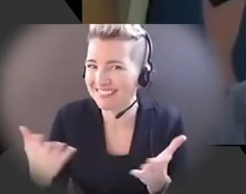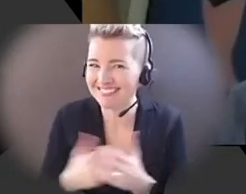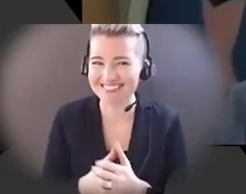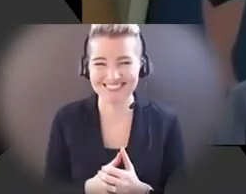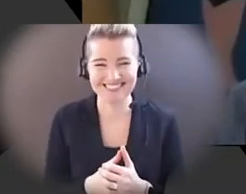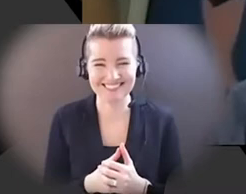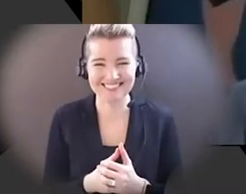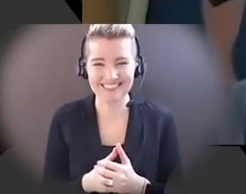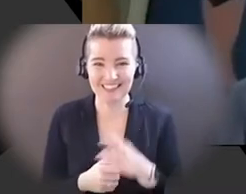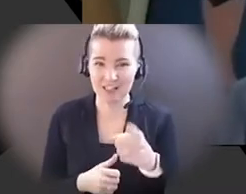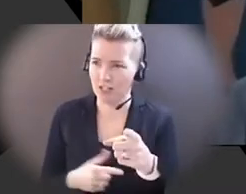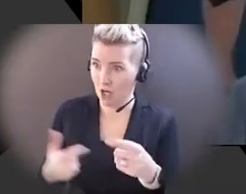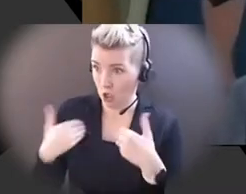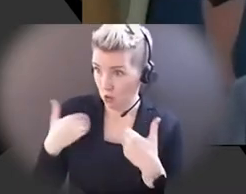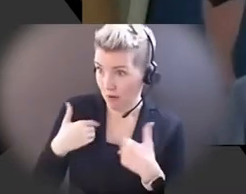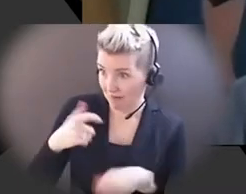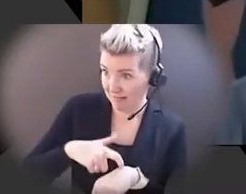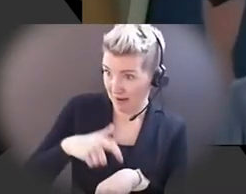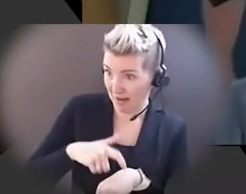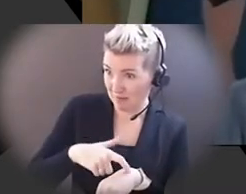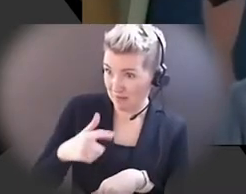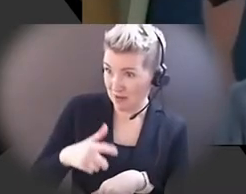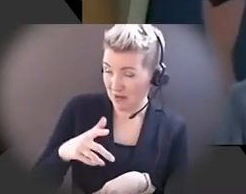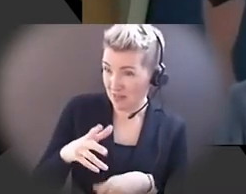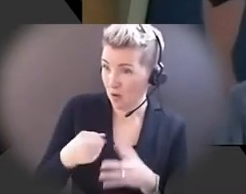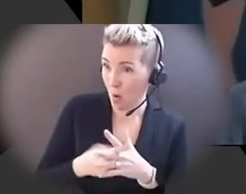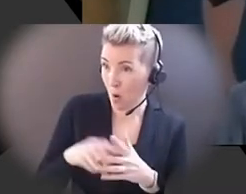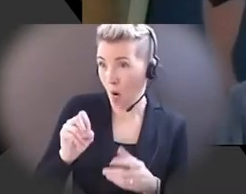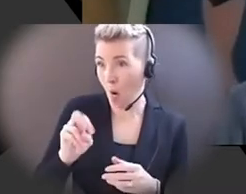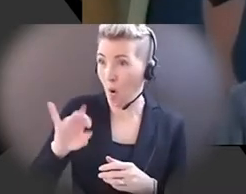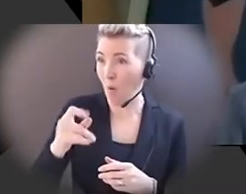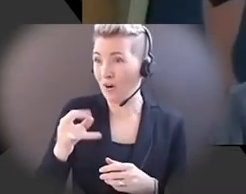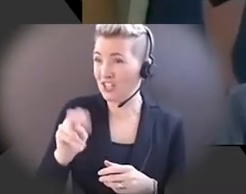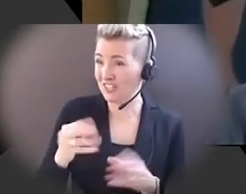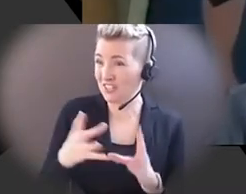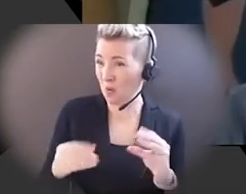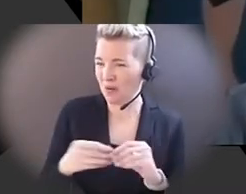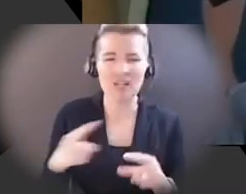Do we even have time to go through the entire origin story? I'm joking. Here's a summary.